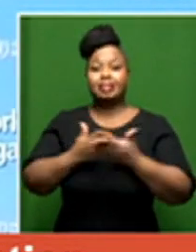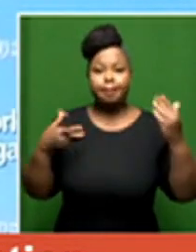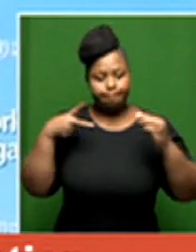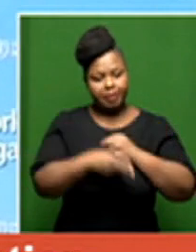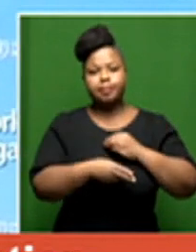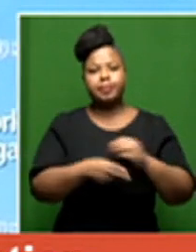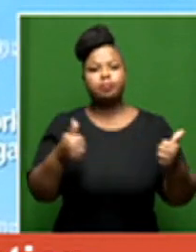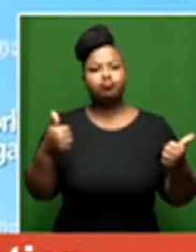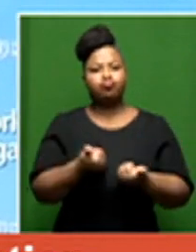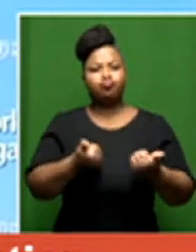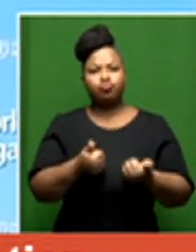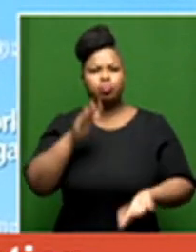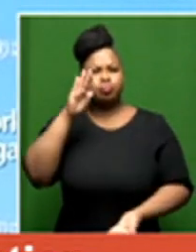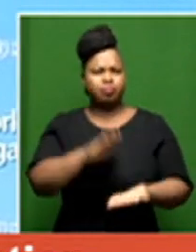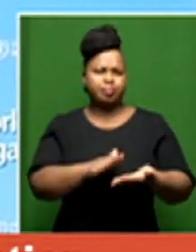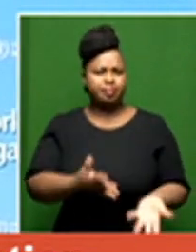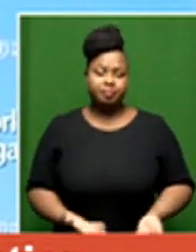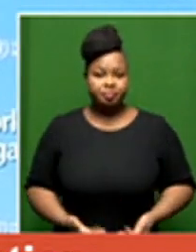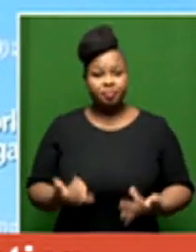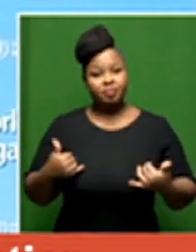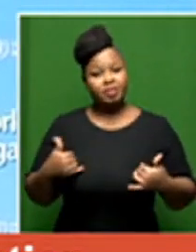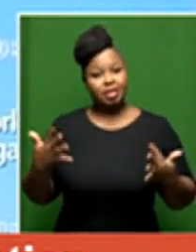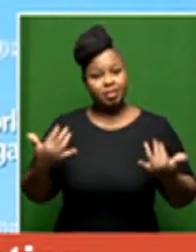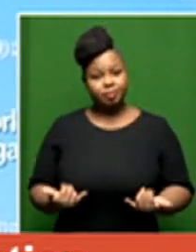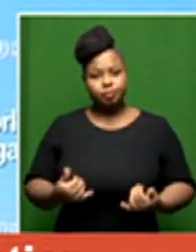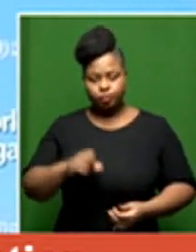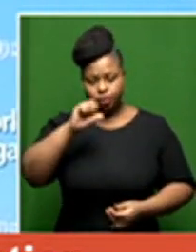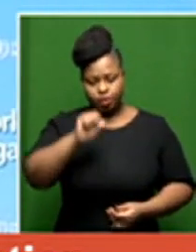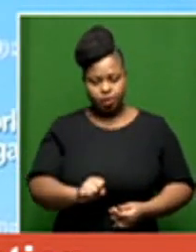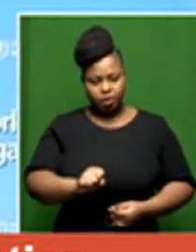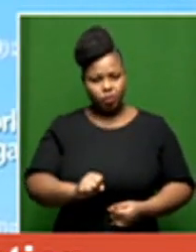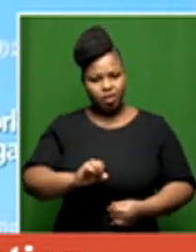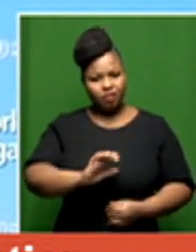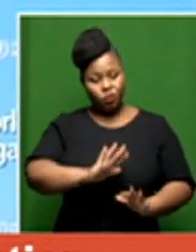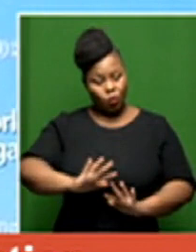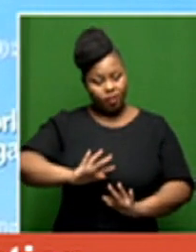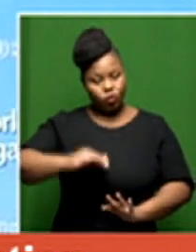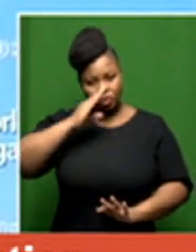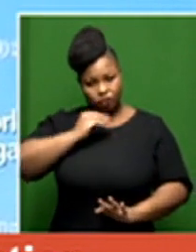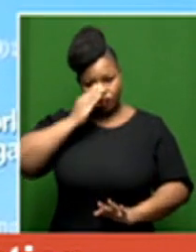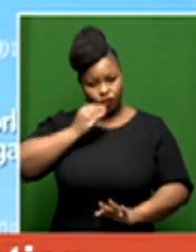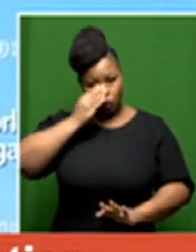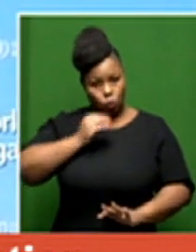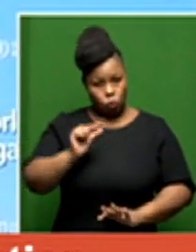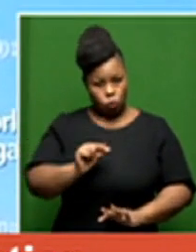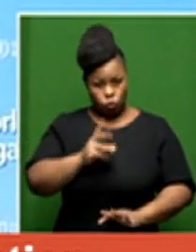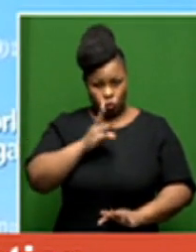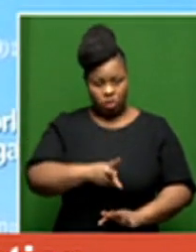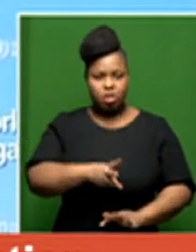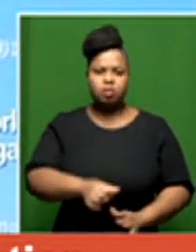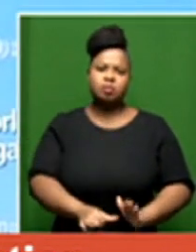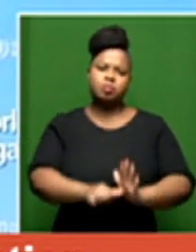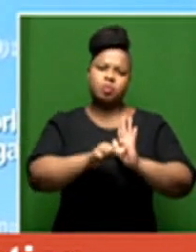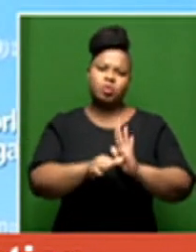down. With the start of the Southern Hemisphere flu season, it's vital